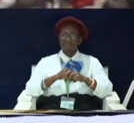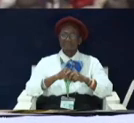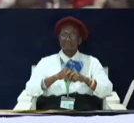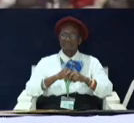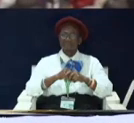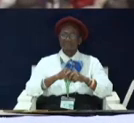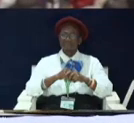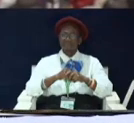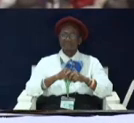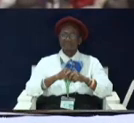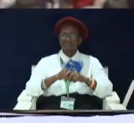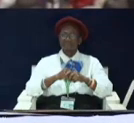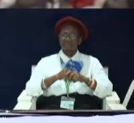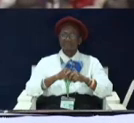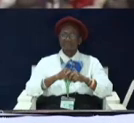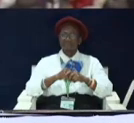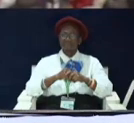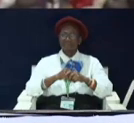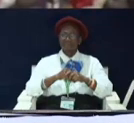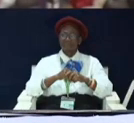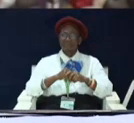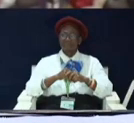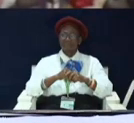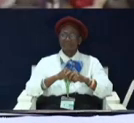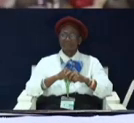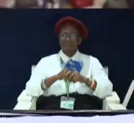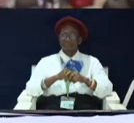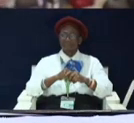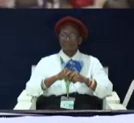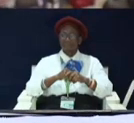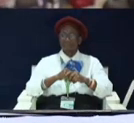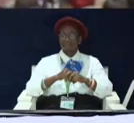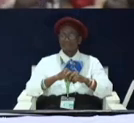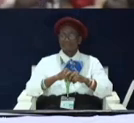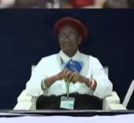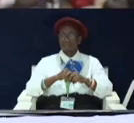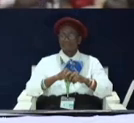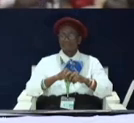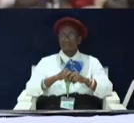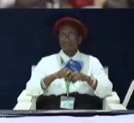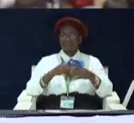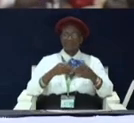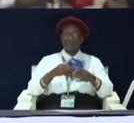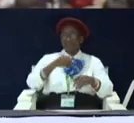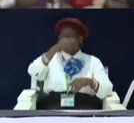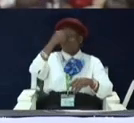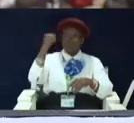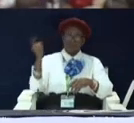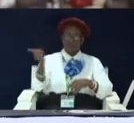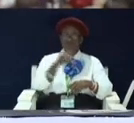te ara won ba sile ni waju re. Because you came tonight, nitori po wa lale